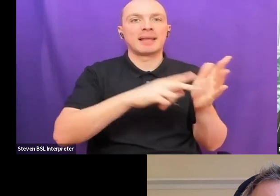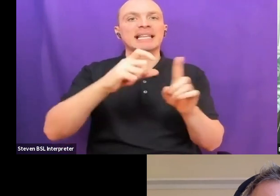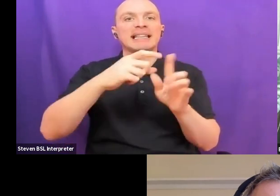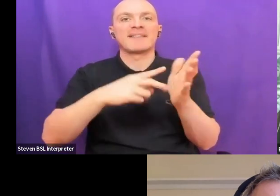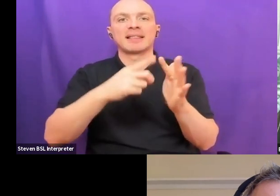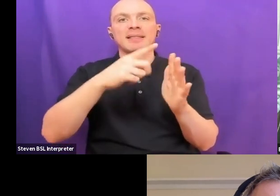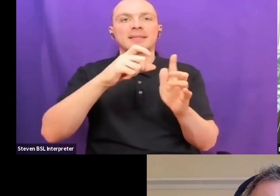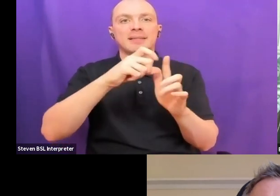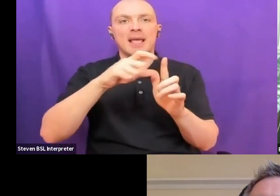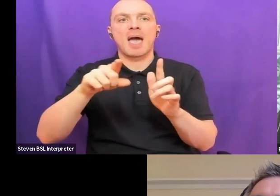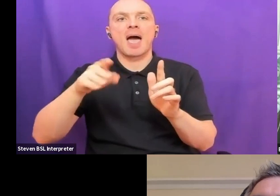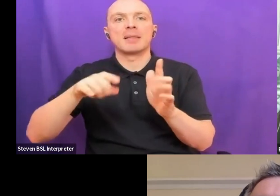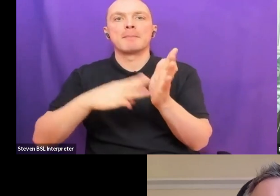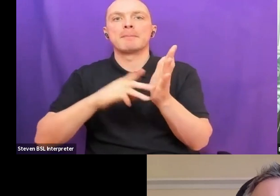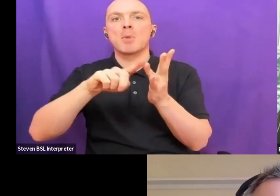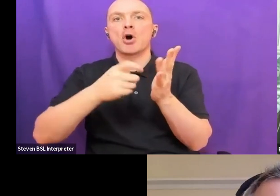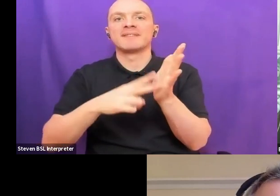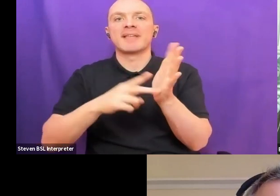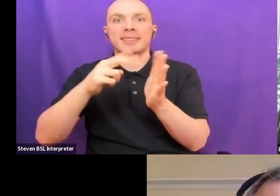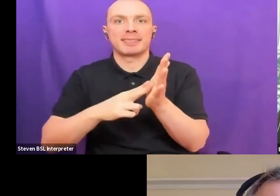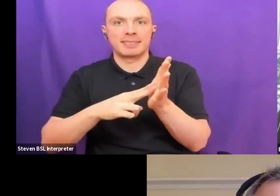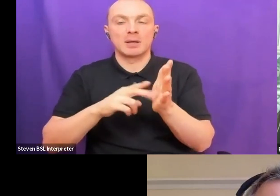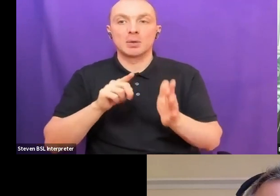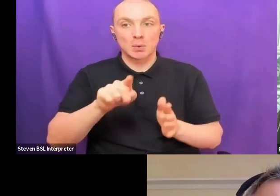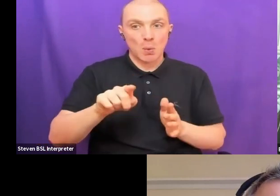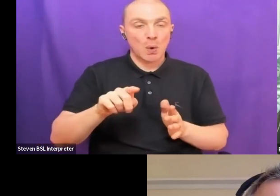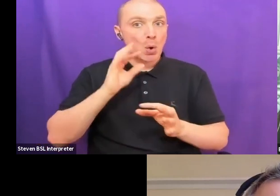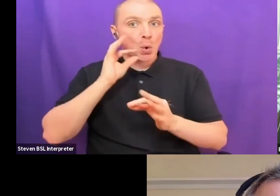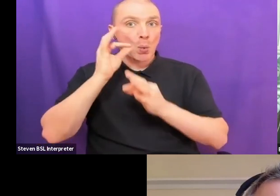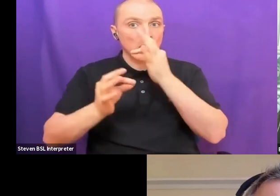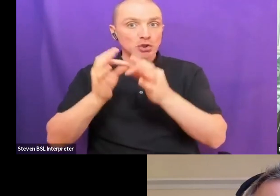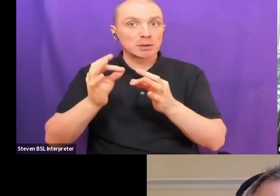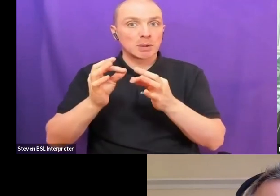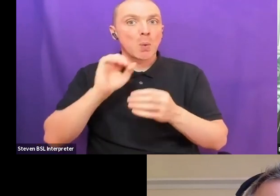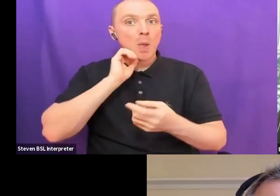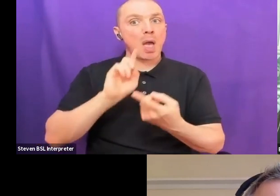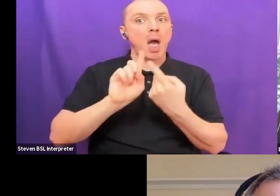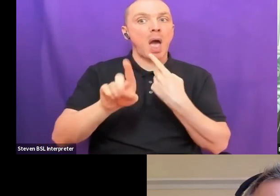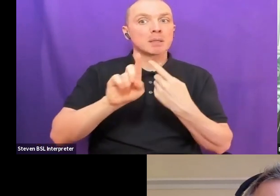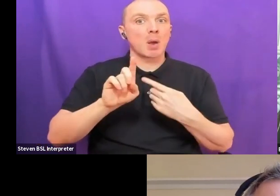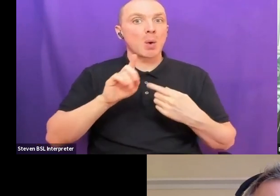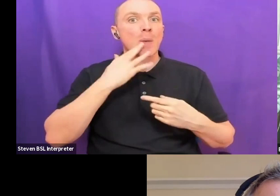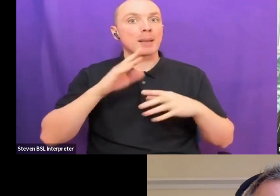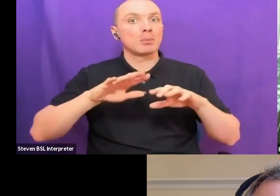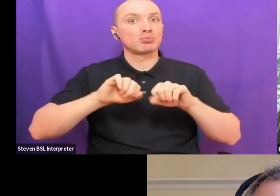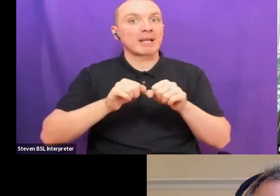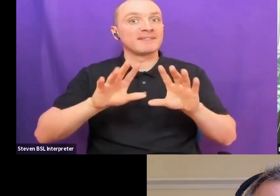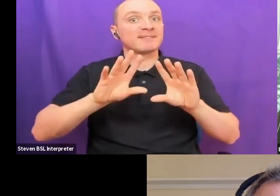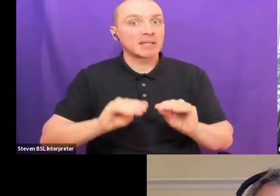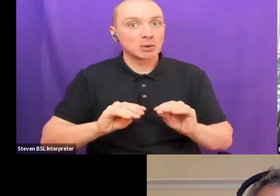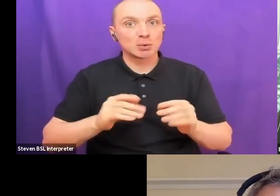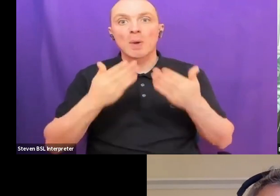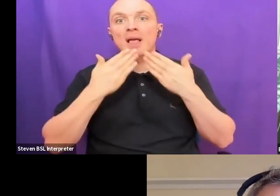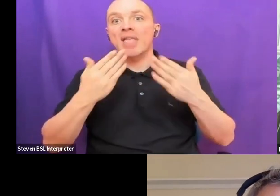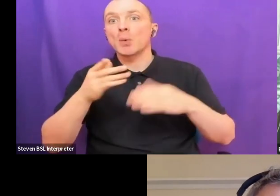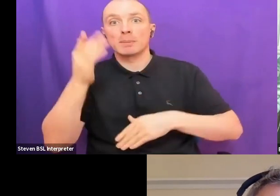the Q&A session just after the break. So if I can see you all back here at 11:30, and we'll get started again. But thanks to our speakers this morning, and we'll